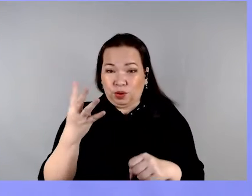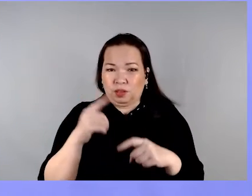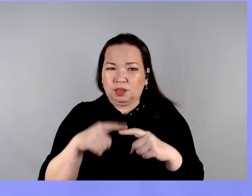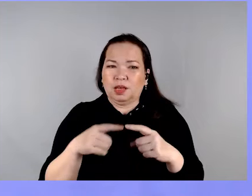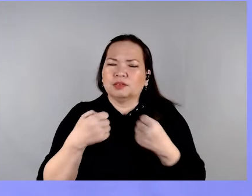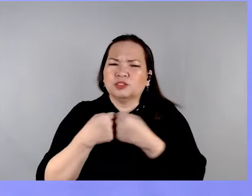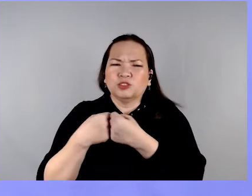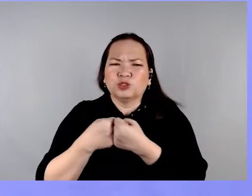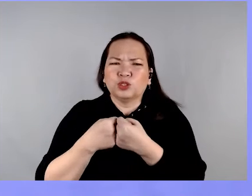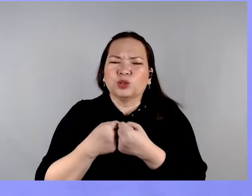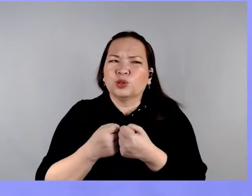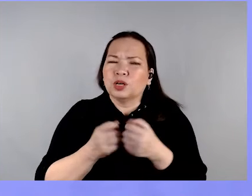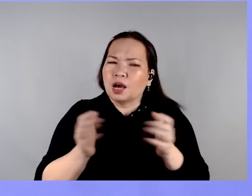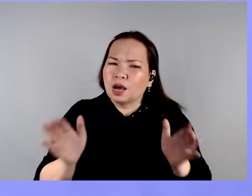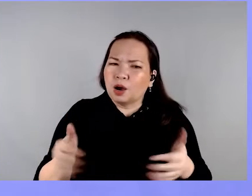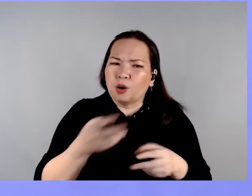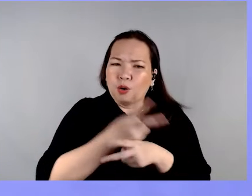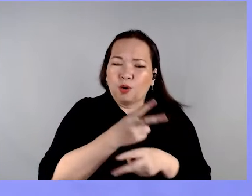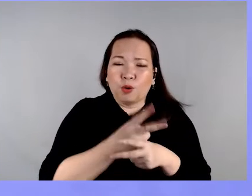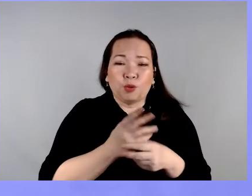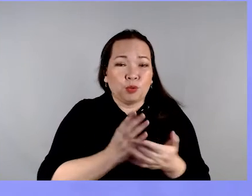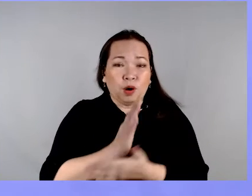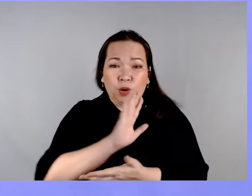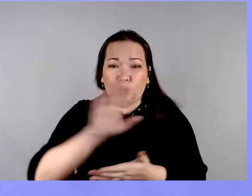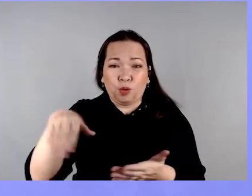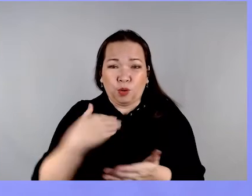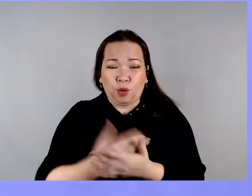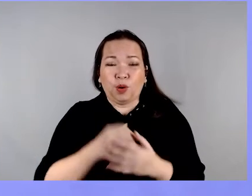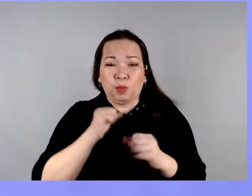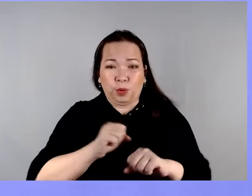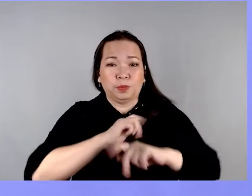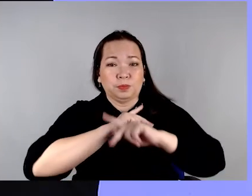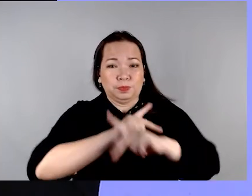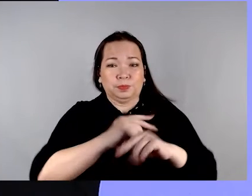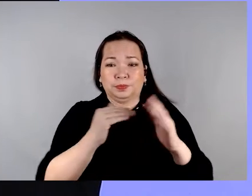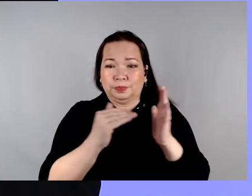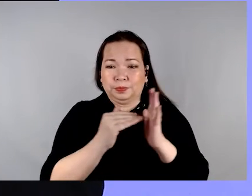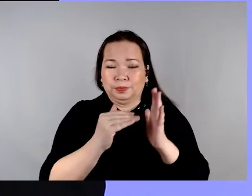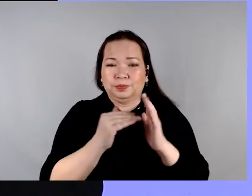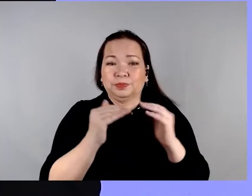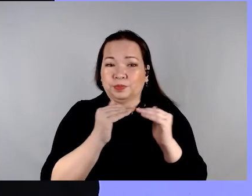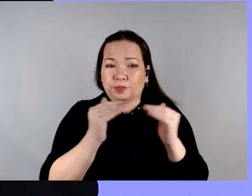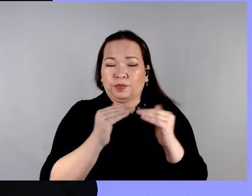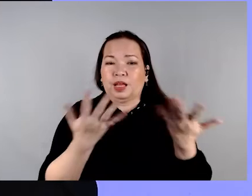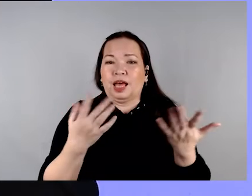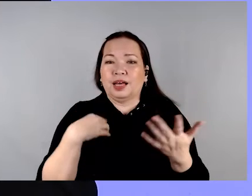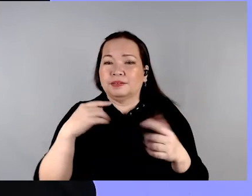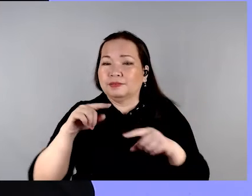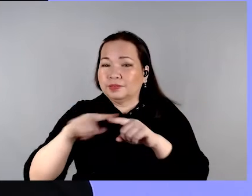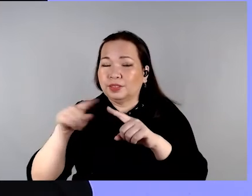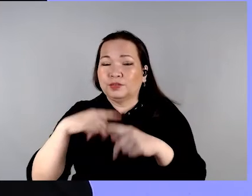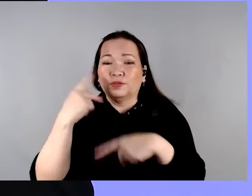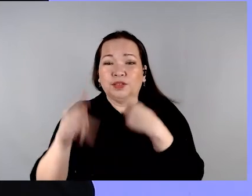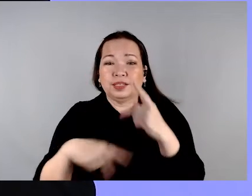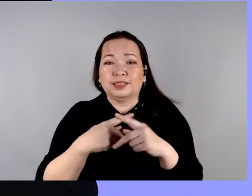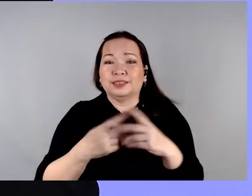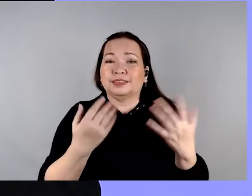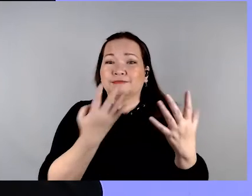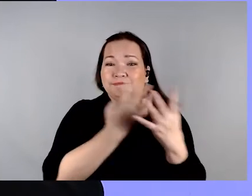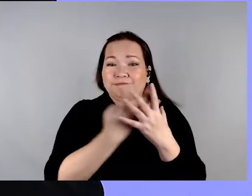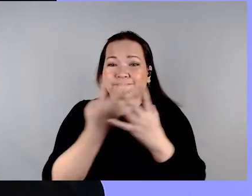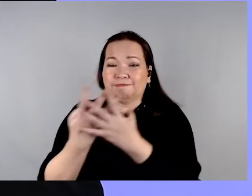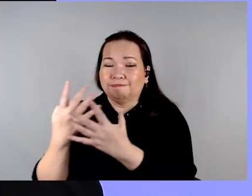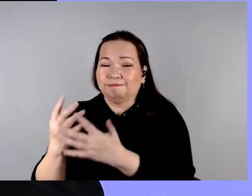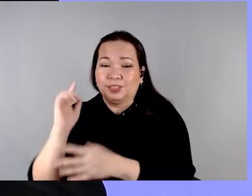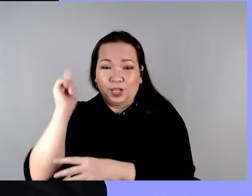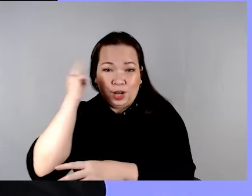struggle is in ensuring that the rights of all PDLs are equally protected. There are several types of jails being supervised under